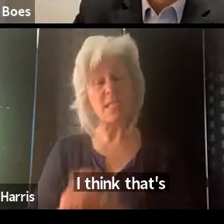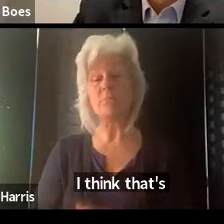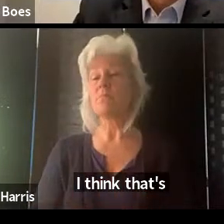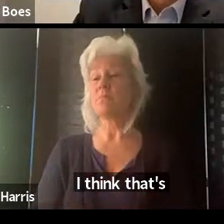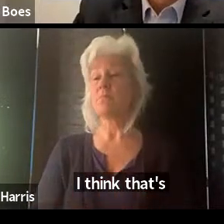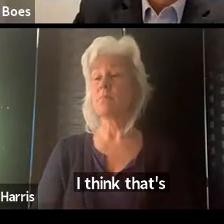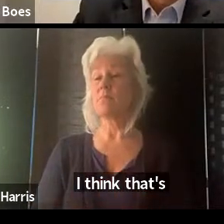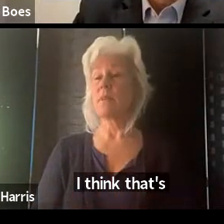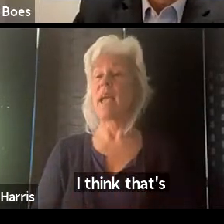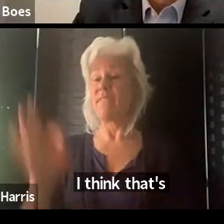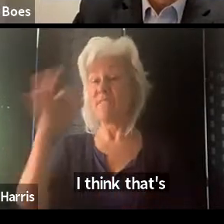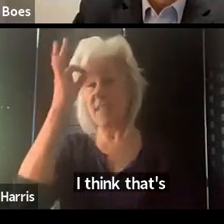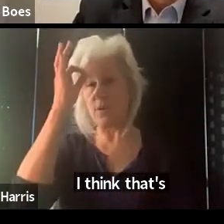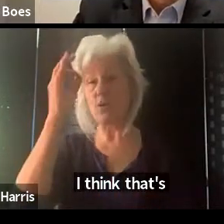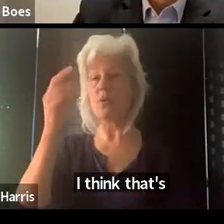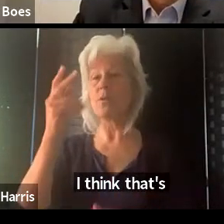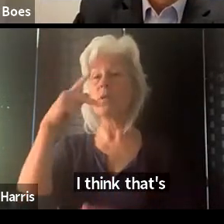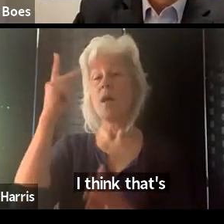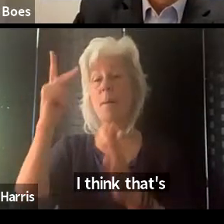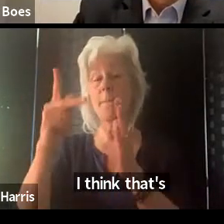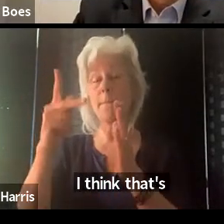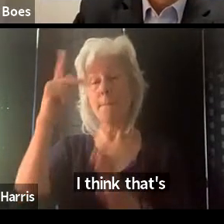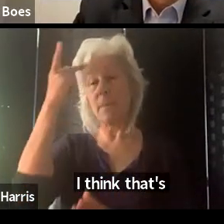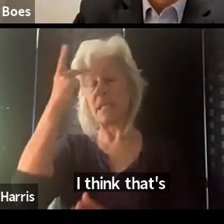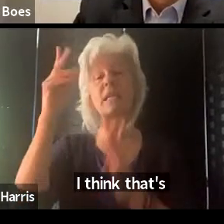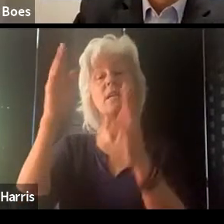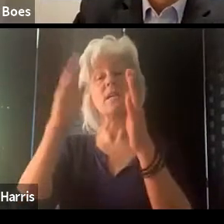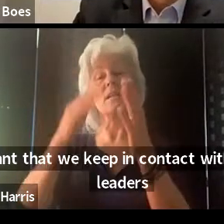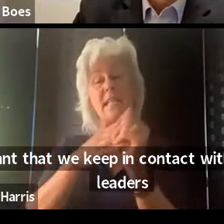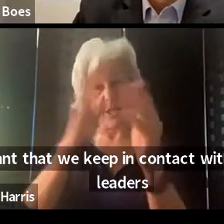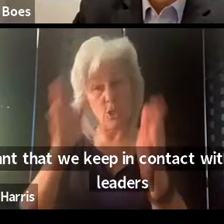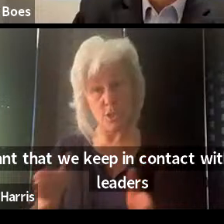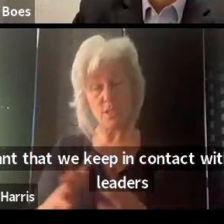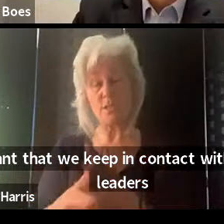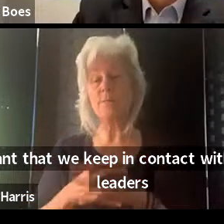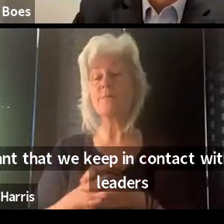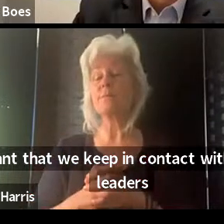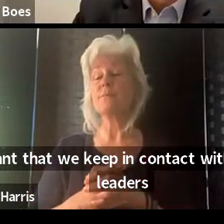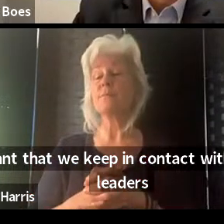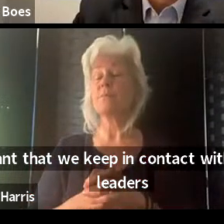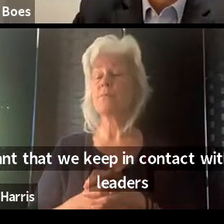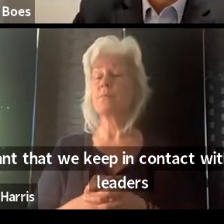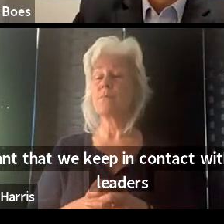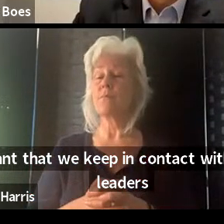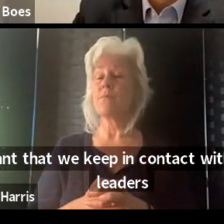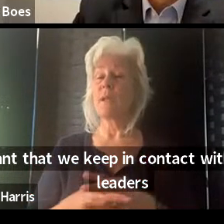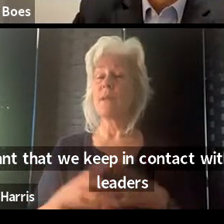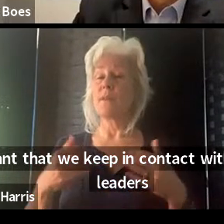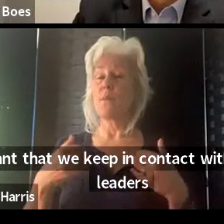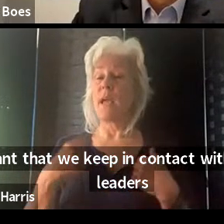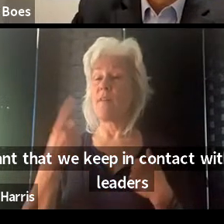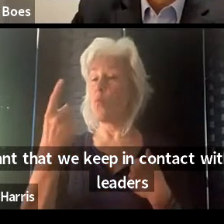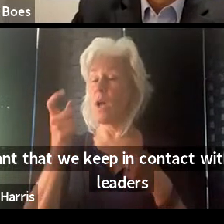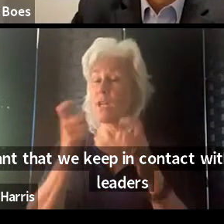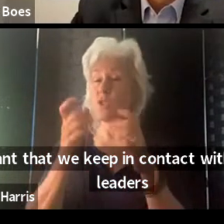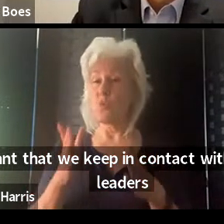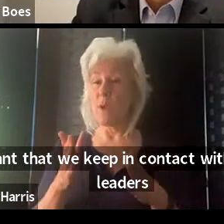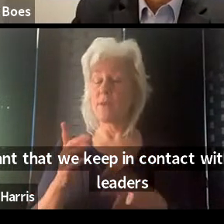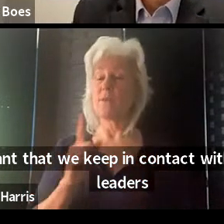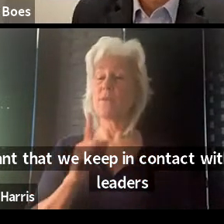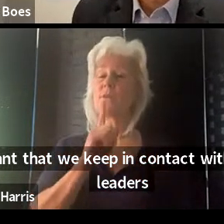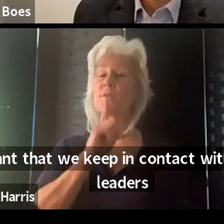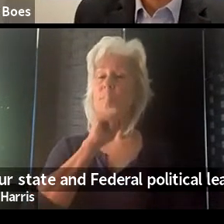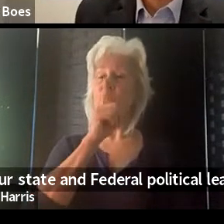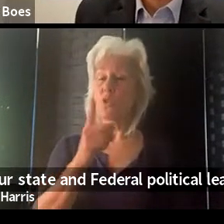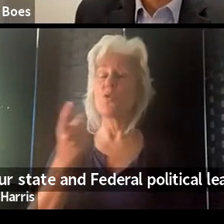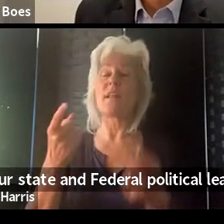our state and federal political leaders, and that we have a single director to make sure that this is all taking